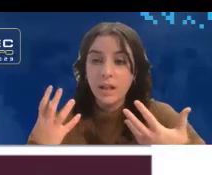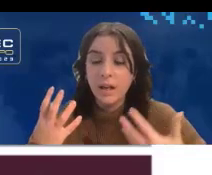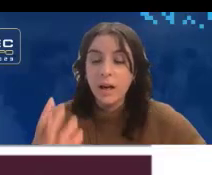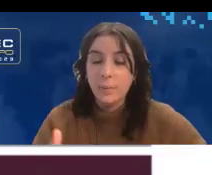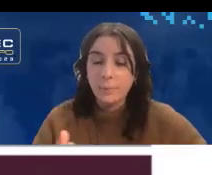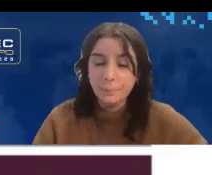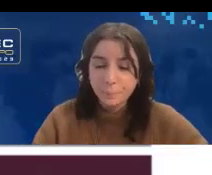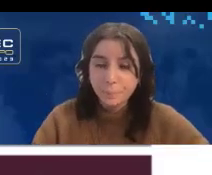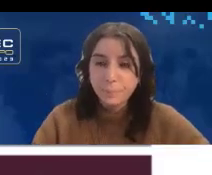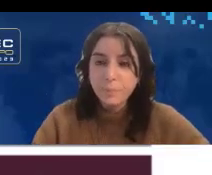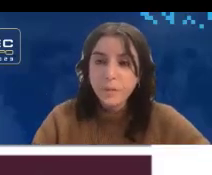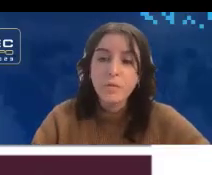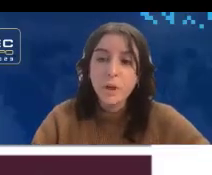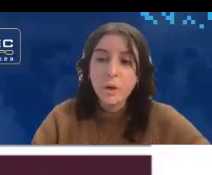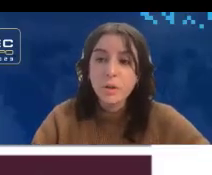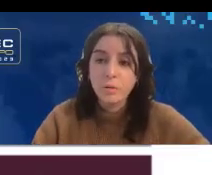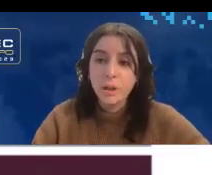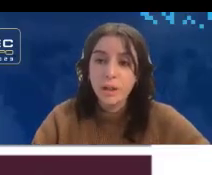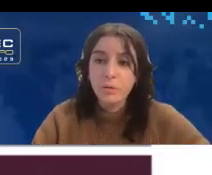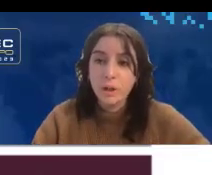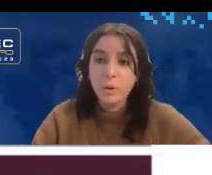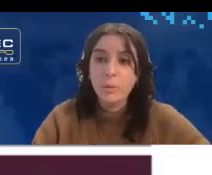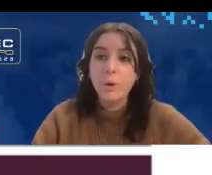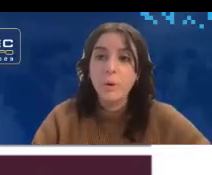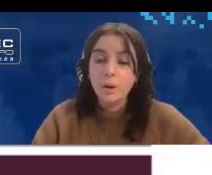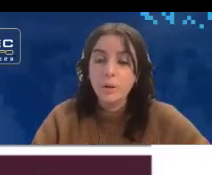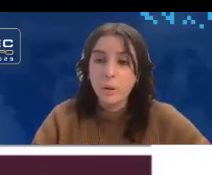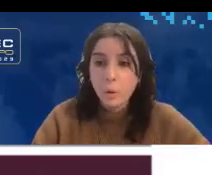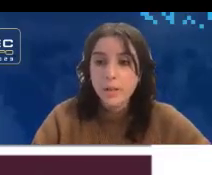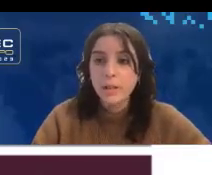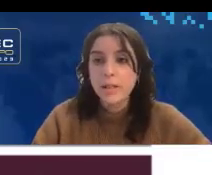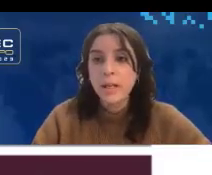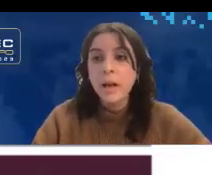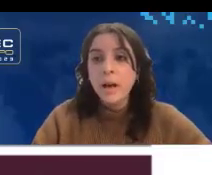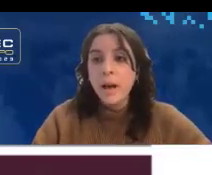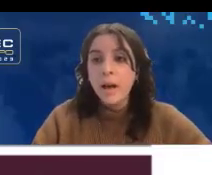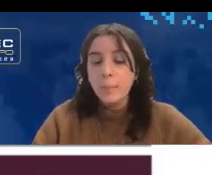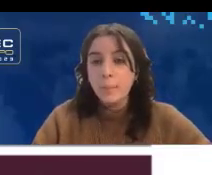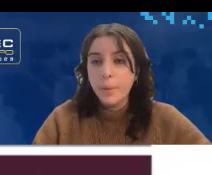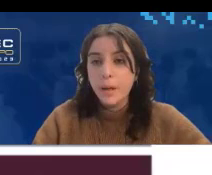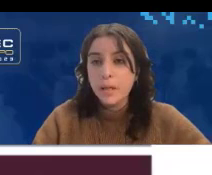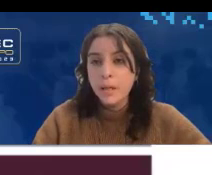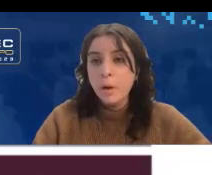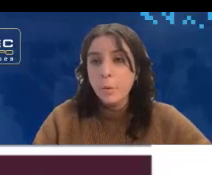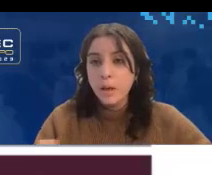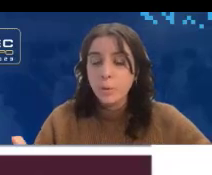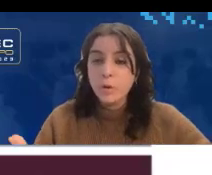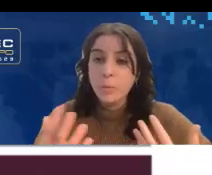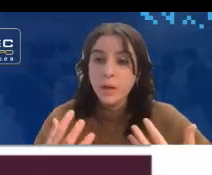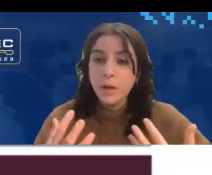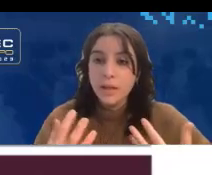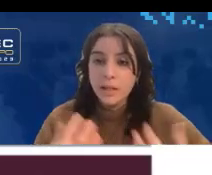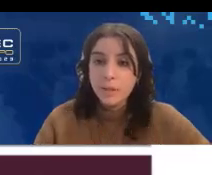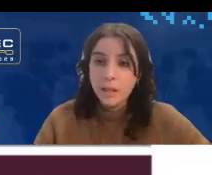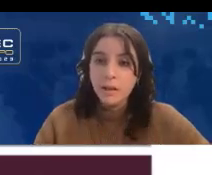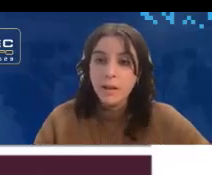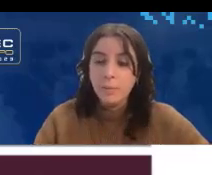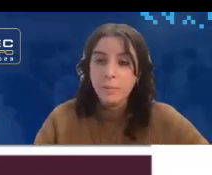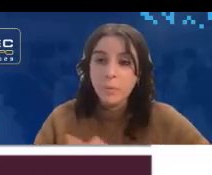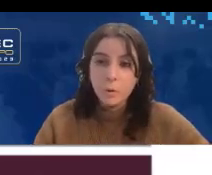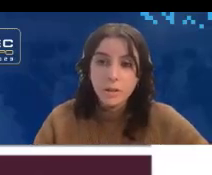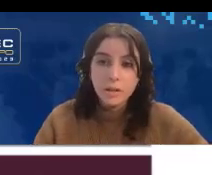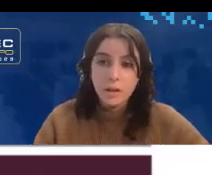obviously the videos are a really critical component of the courses, but we have also been